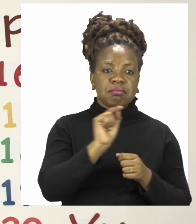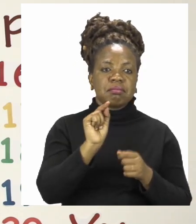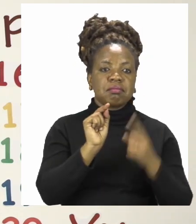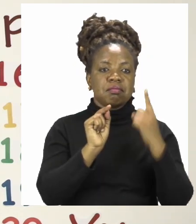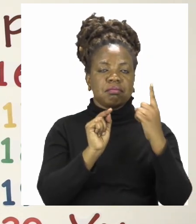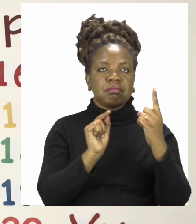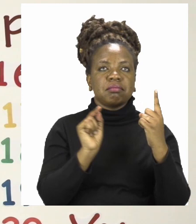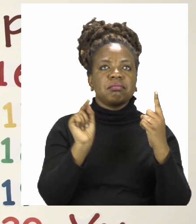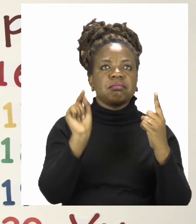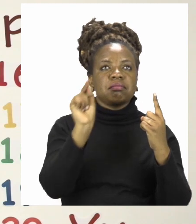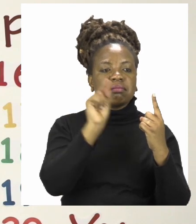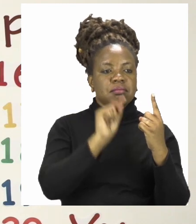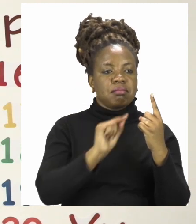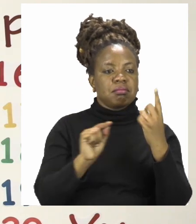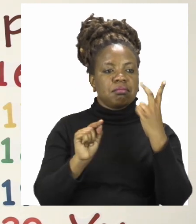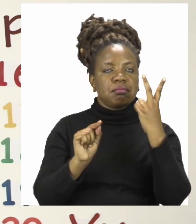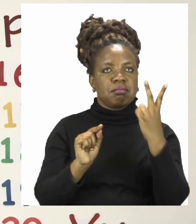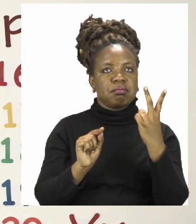1,